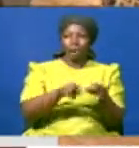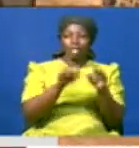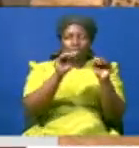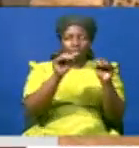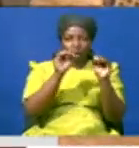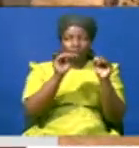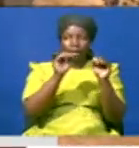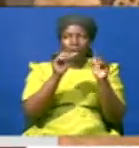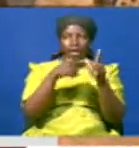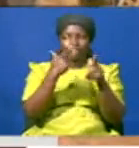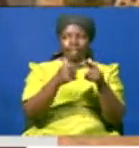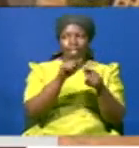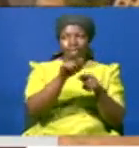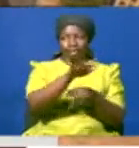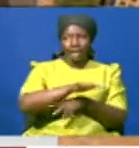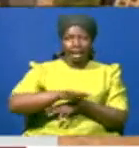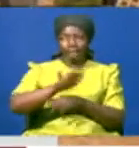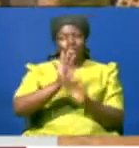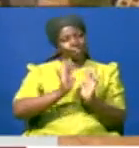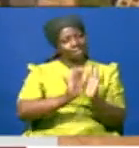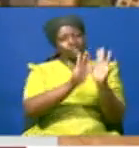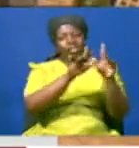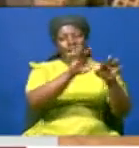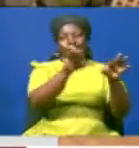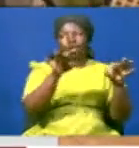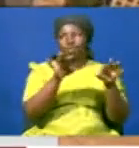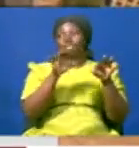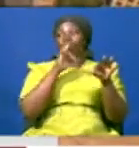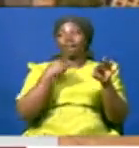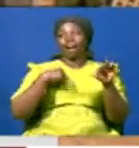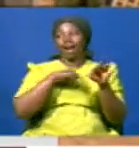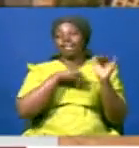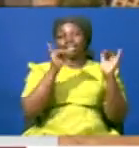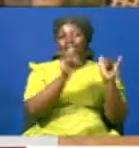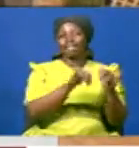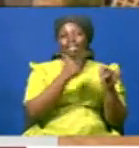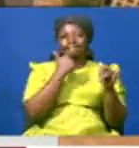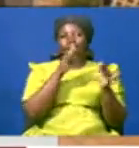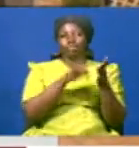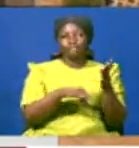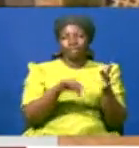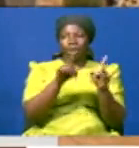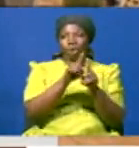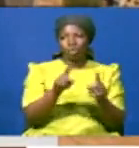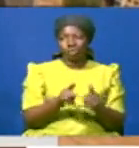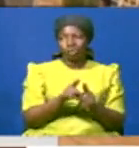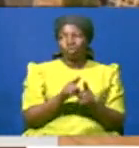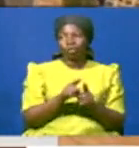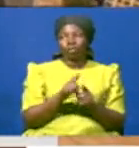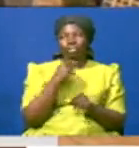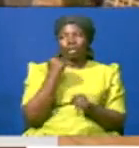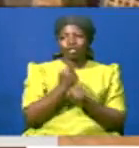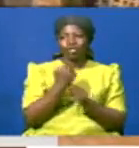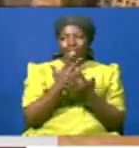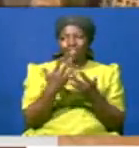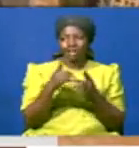Kuko wanjani. Sasa sisi tutaka hapo, wakasema tena muta tunafanya mambo, muta